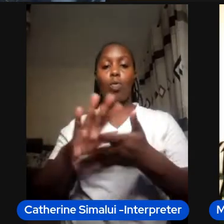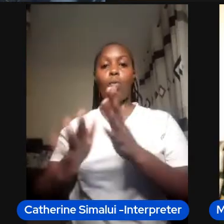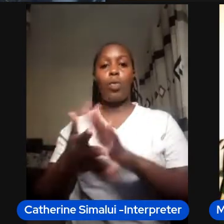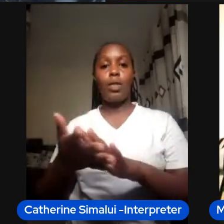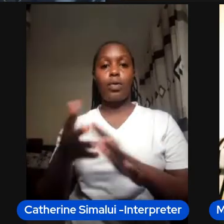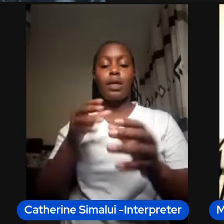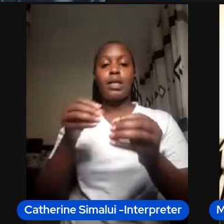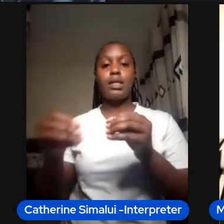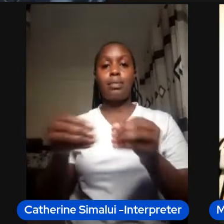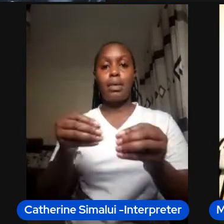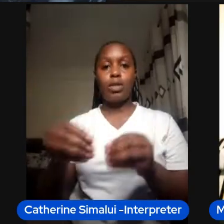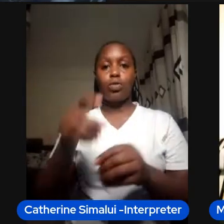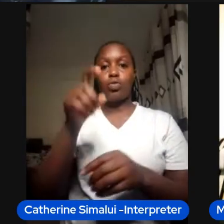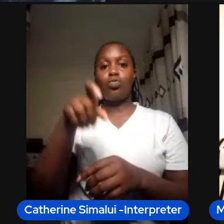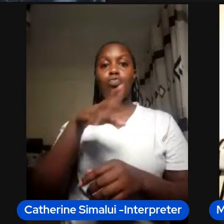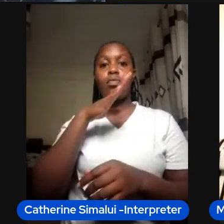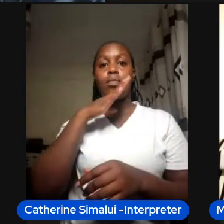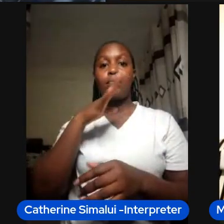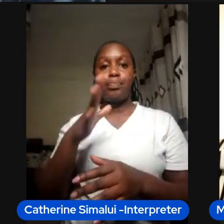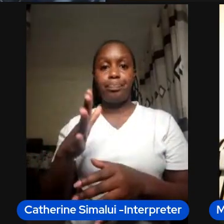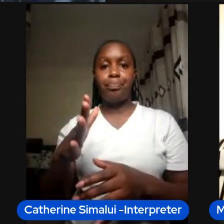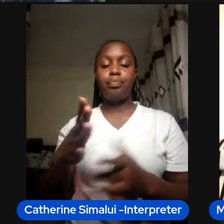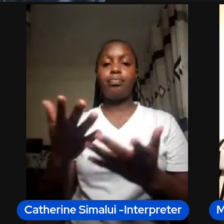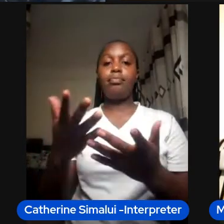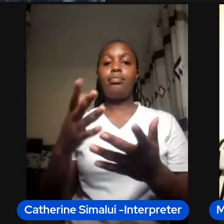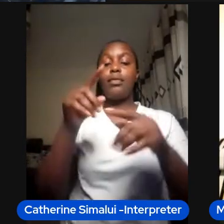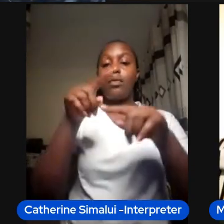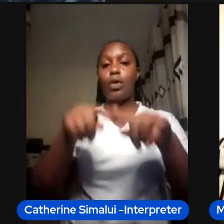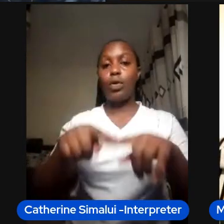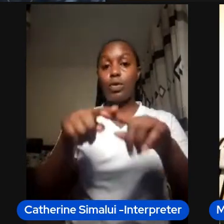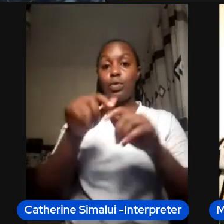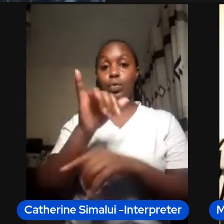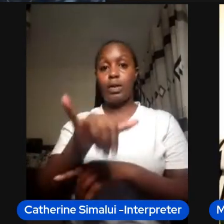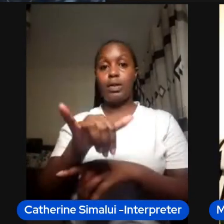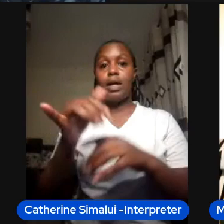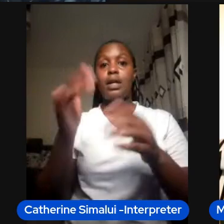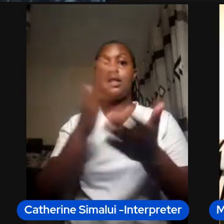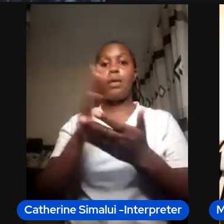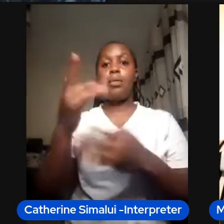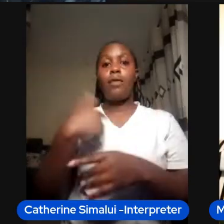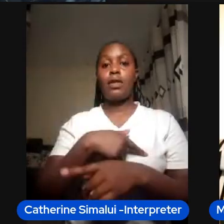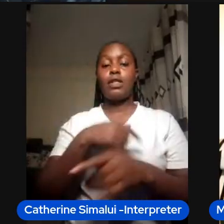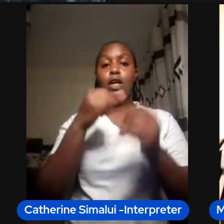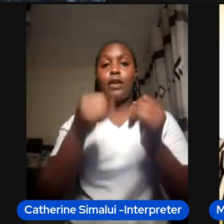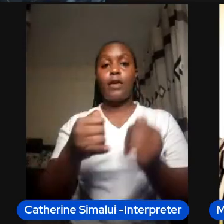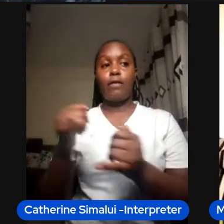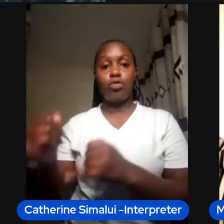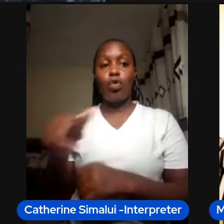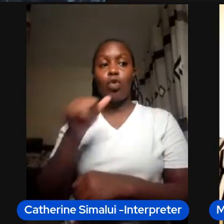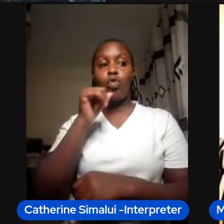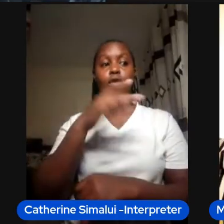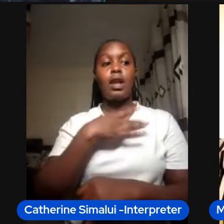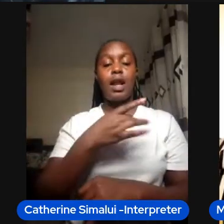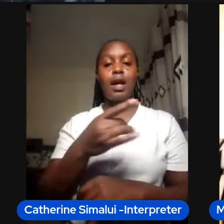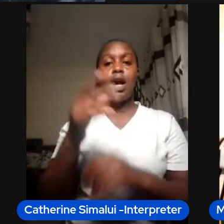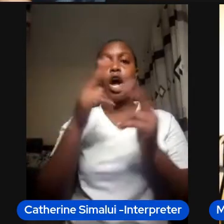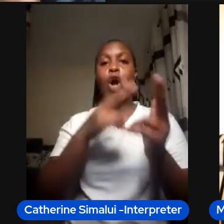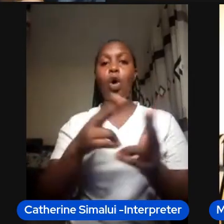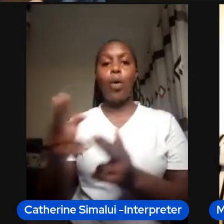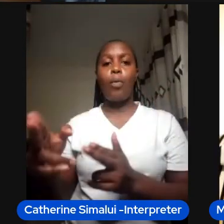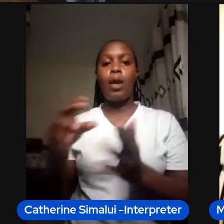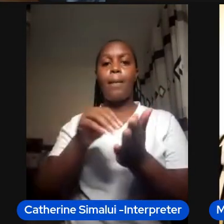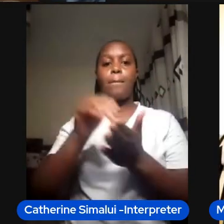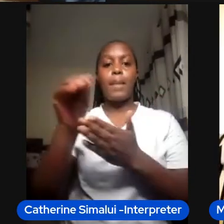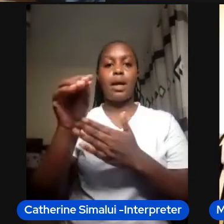like fairly according to their rates. Each one of us individually, there's no like common rate card. That's something that I came to